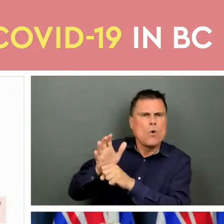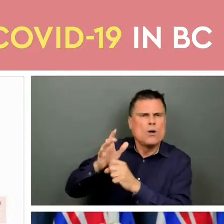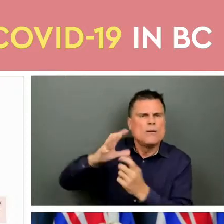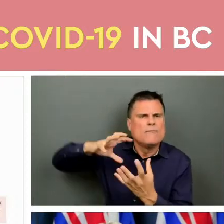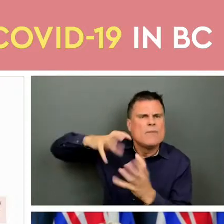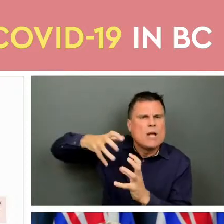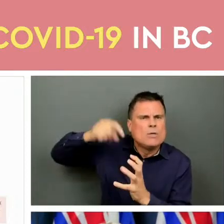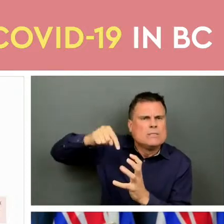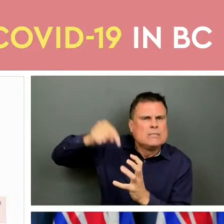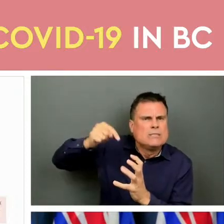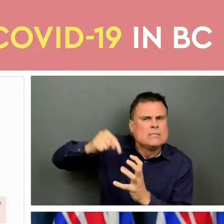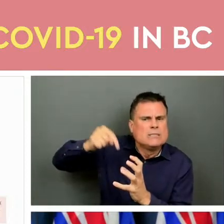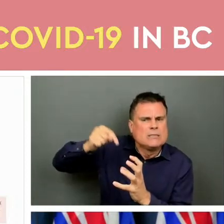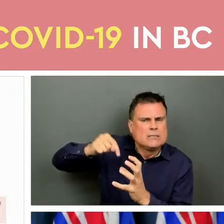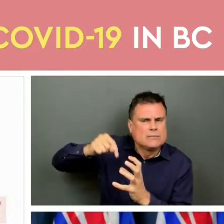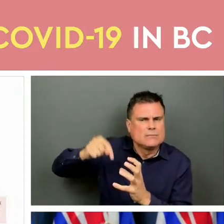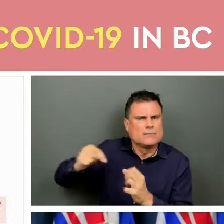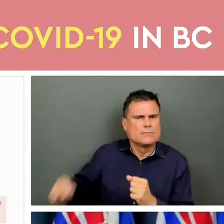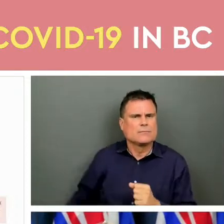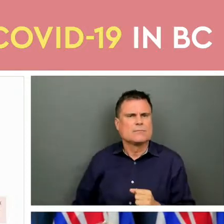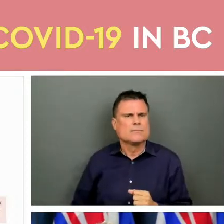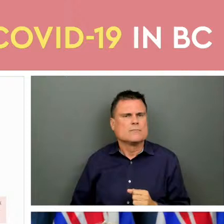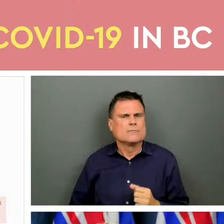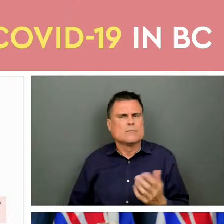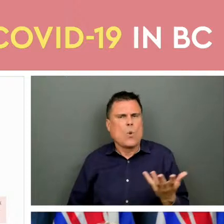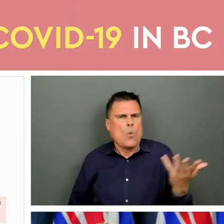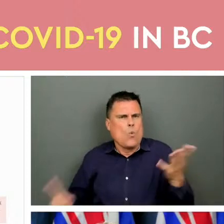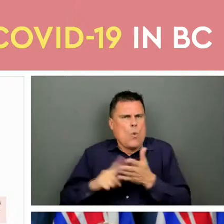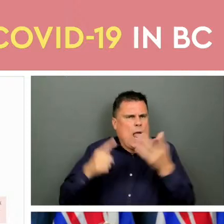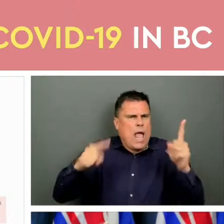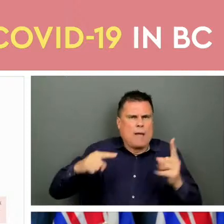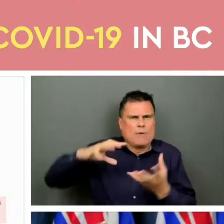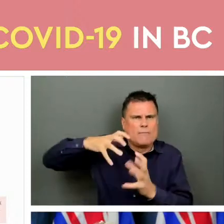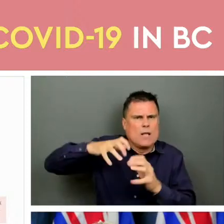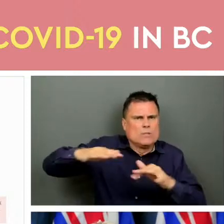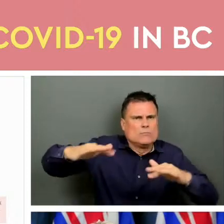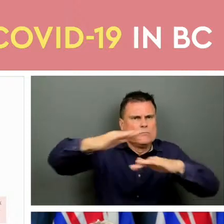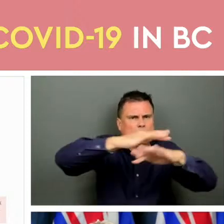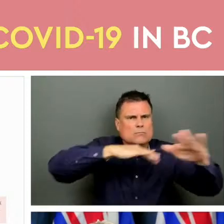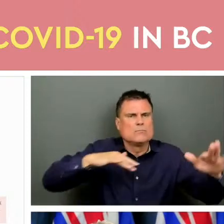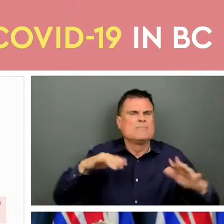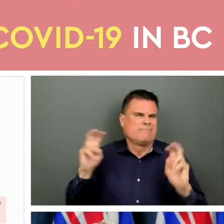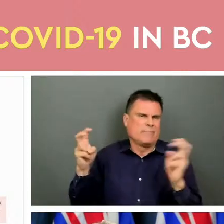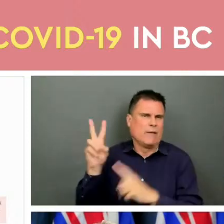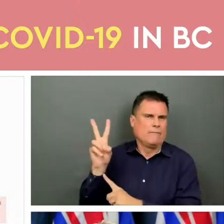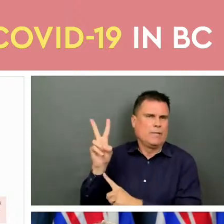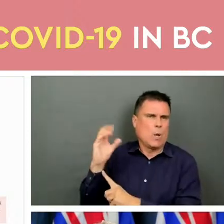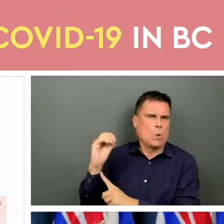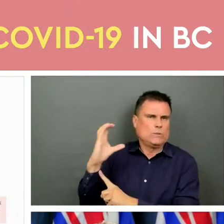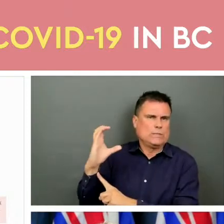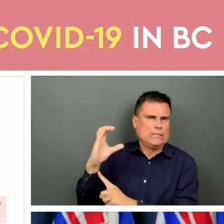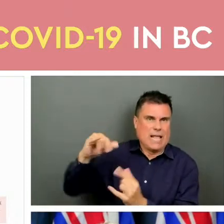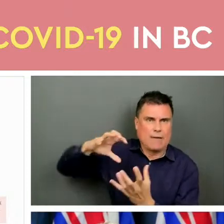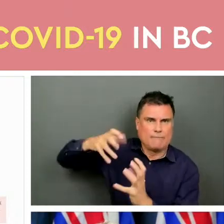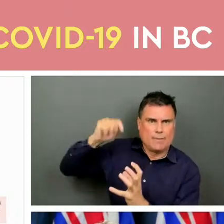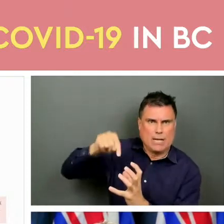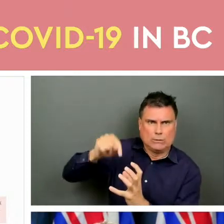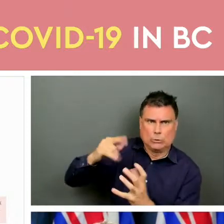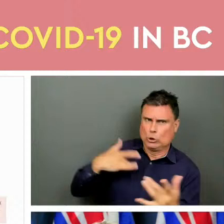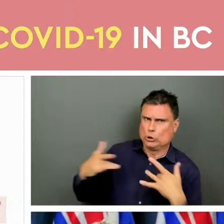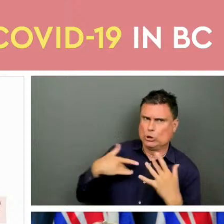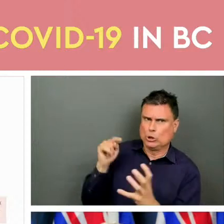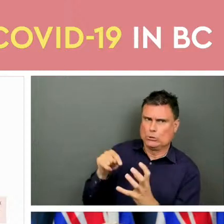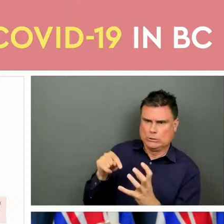are what has been called variants of concern, because they may increase